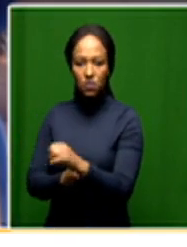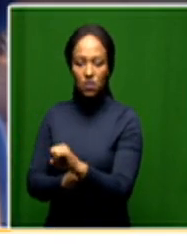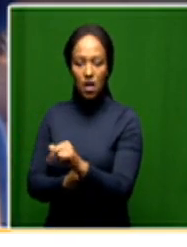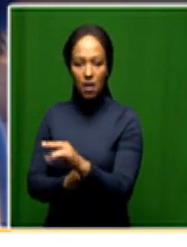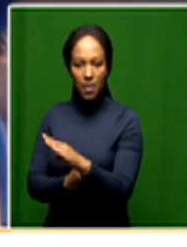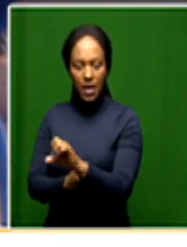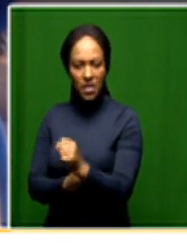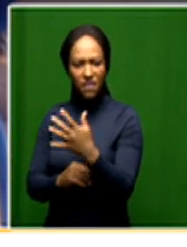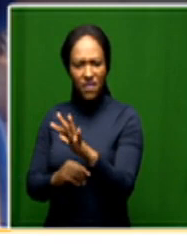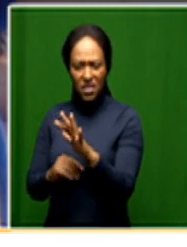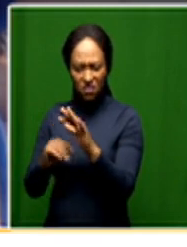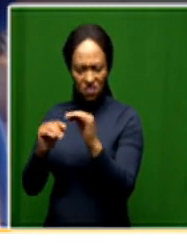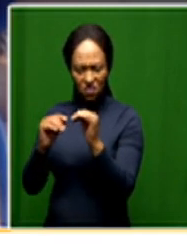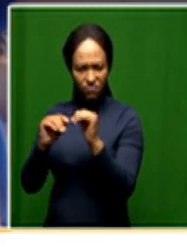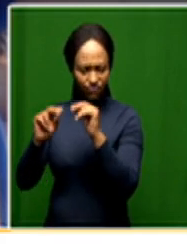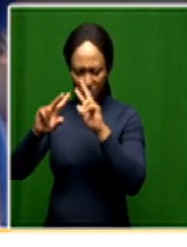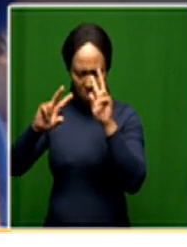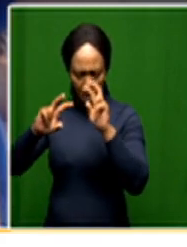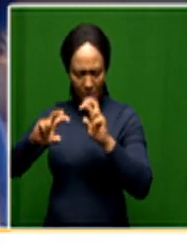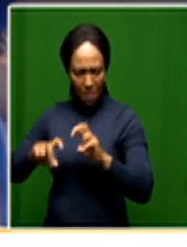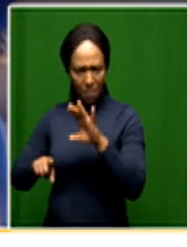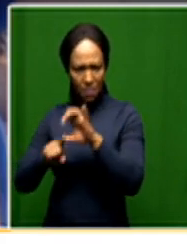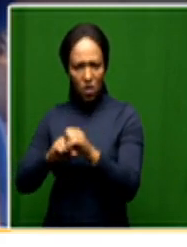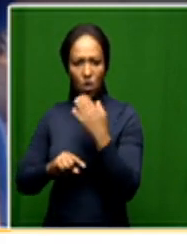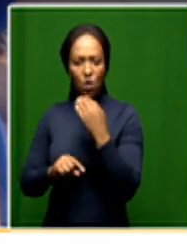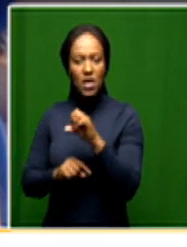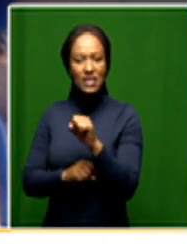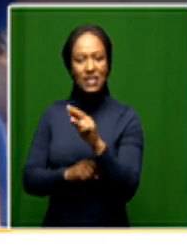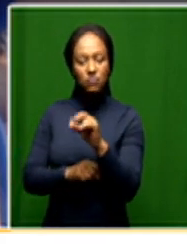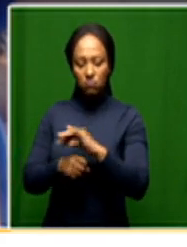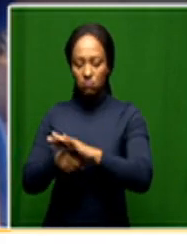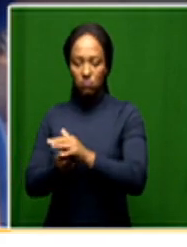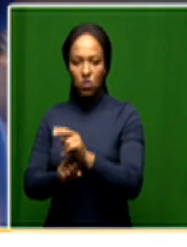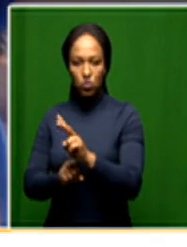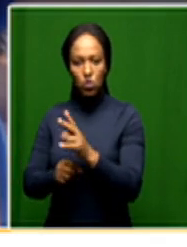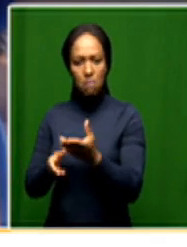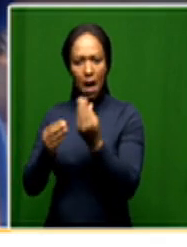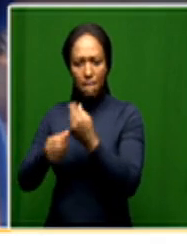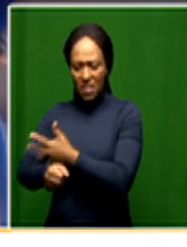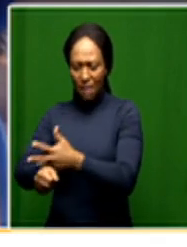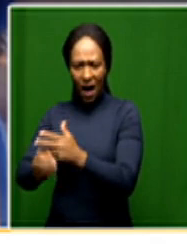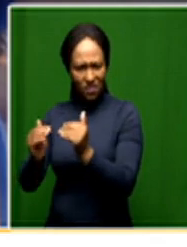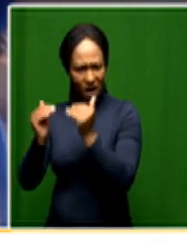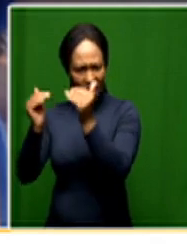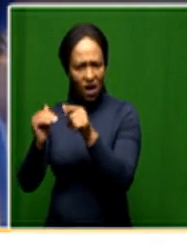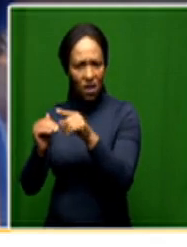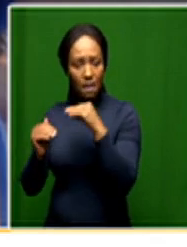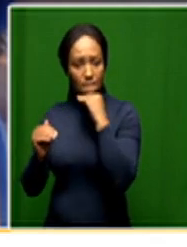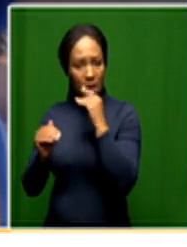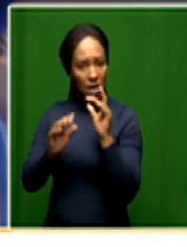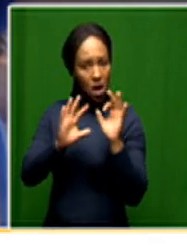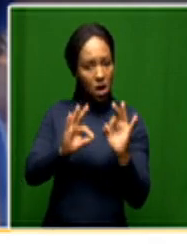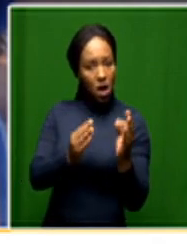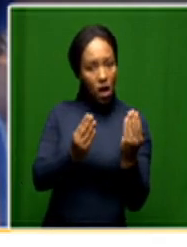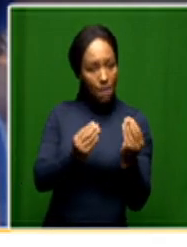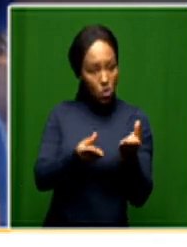comes to the calculation that the SARS-CoV-2 antibodies found among blood donors was higher than expected. Is that against the official